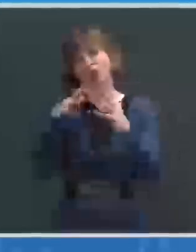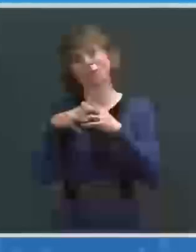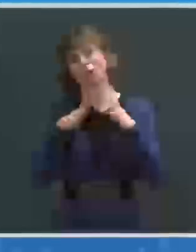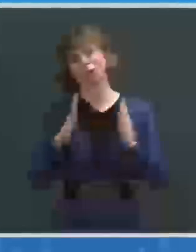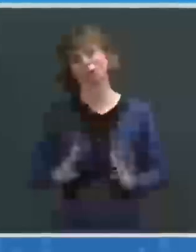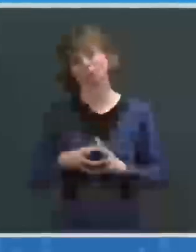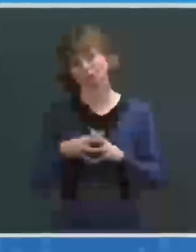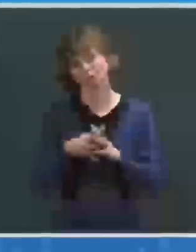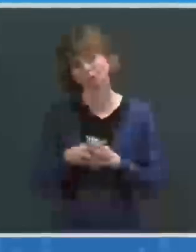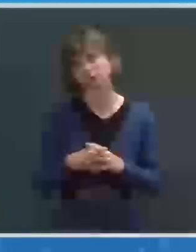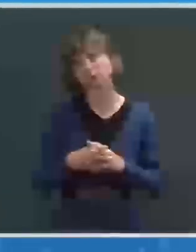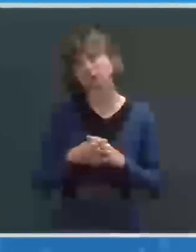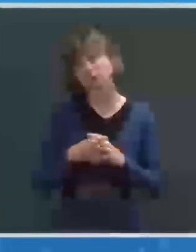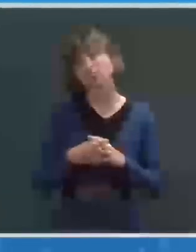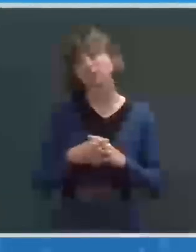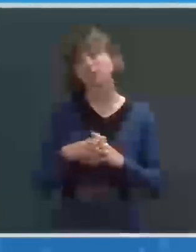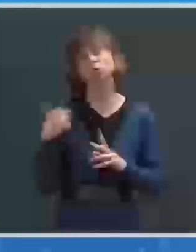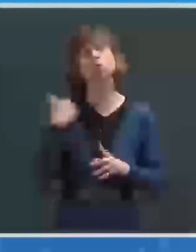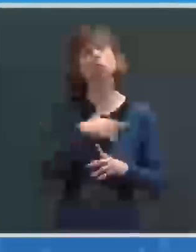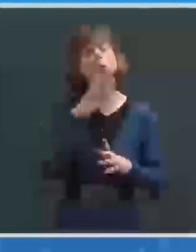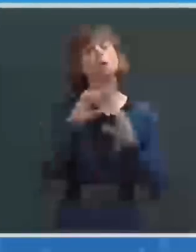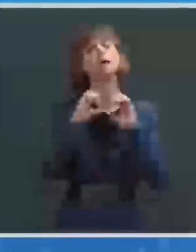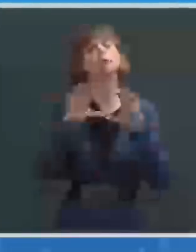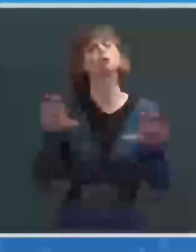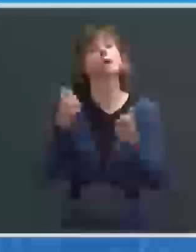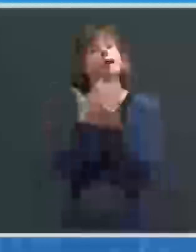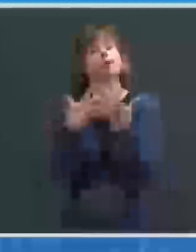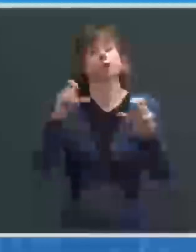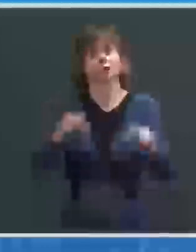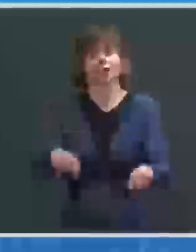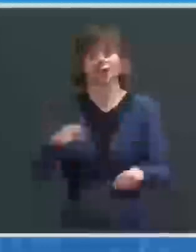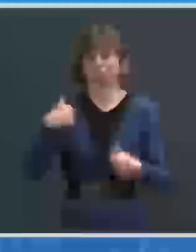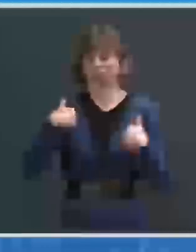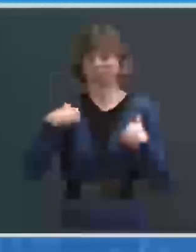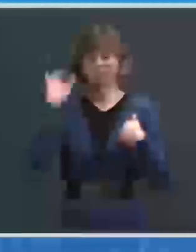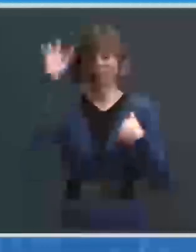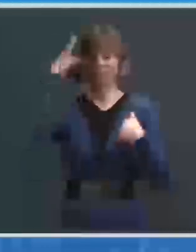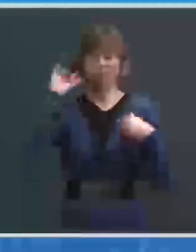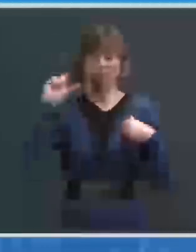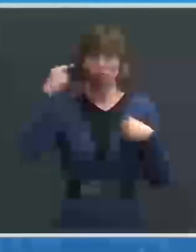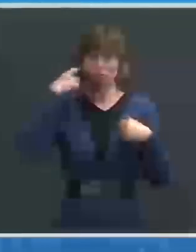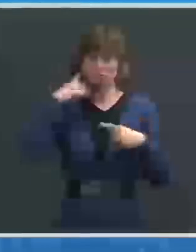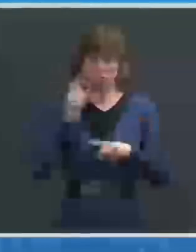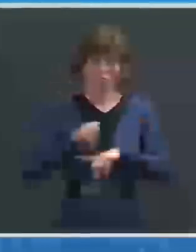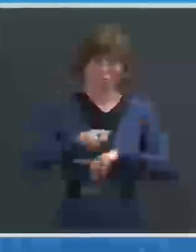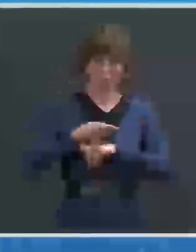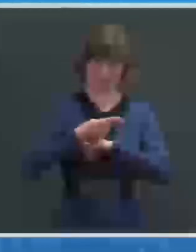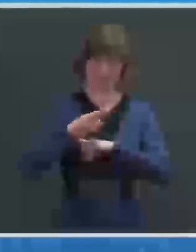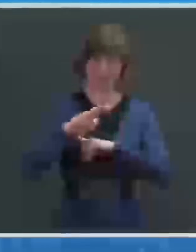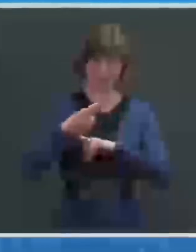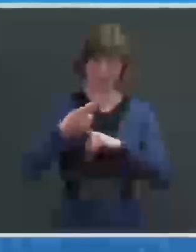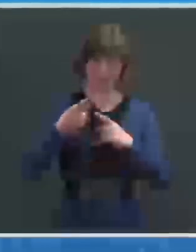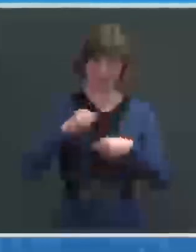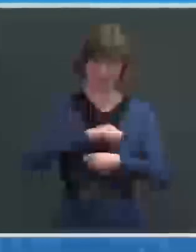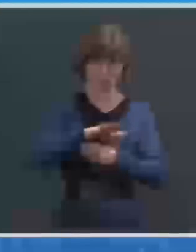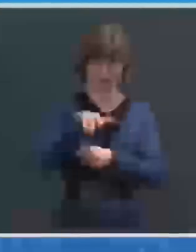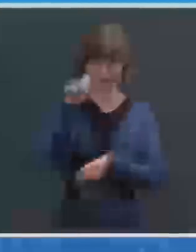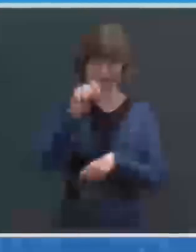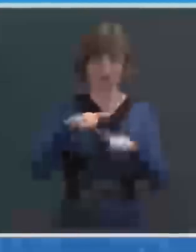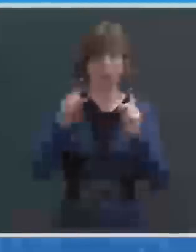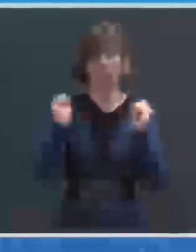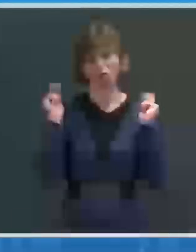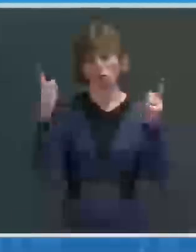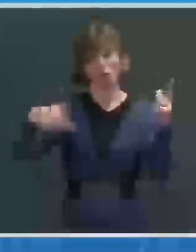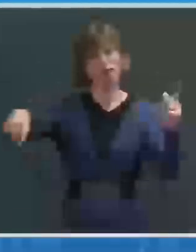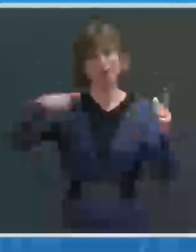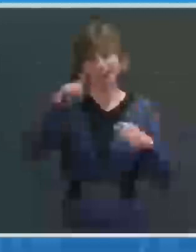continue doing everything we can as a federal government to defeat this virus. But it'll take all of us stepping up to